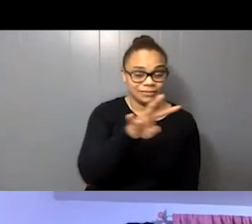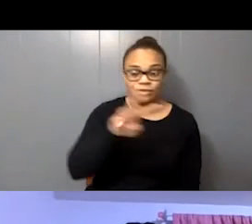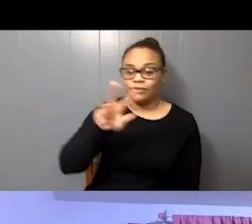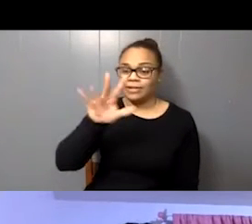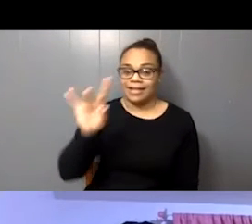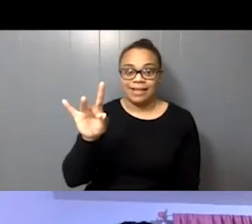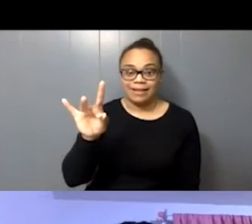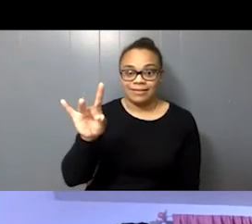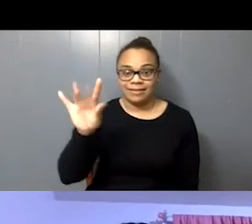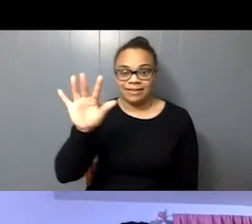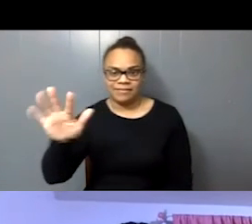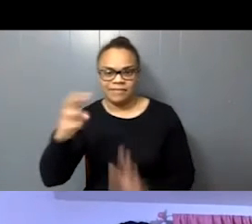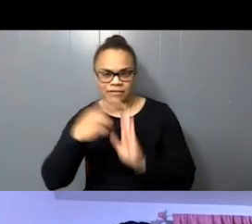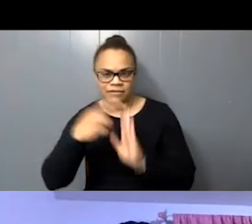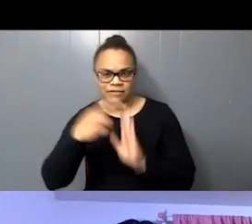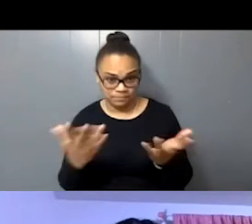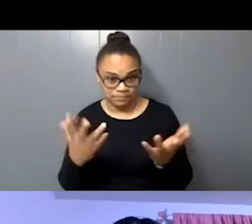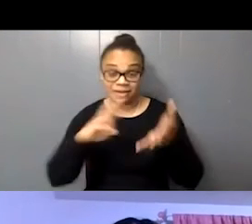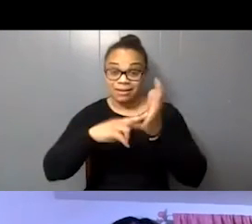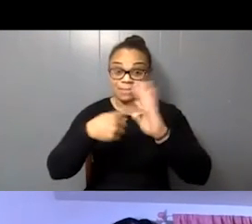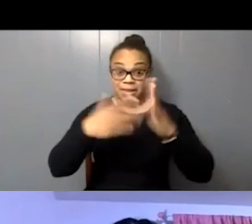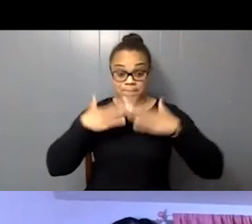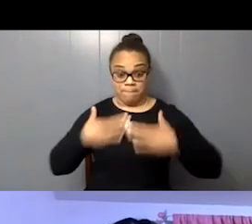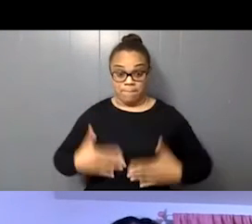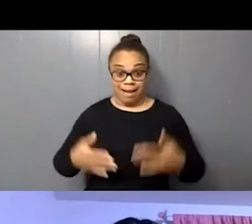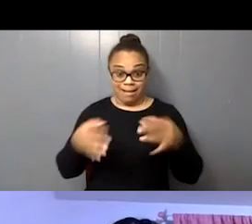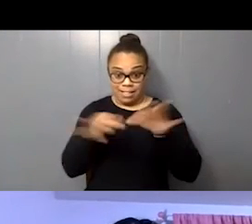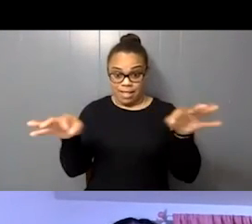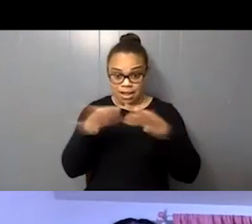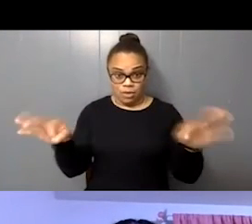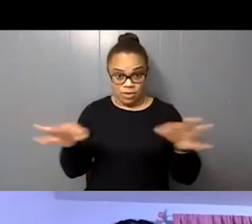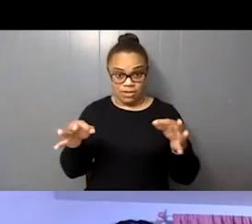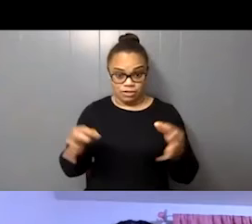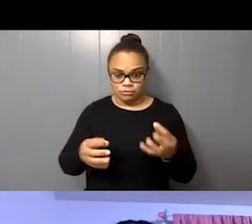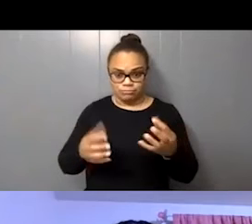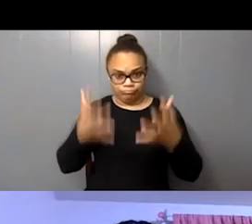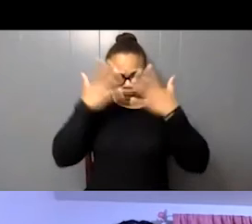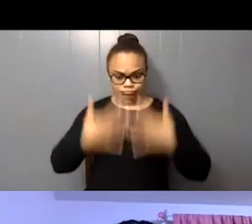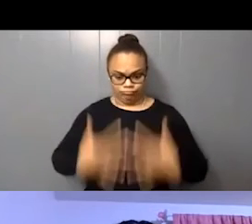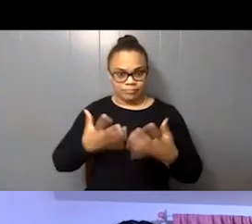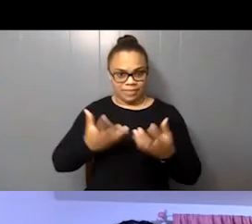So this rule means that body language is 55% of